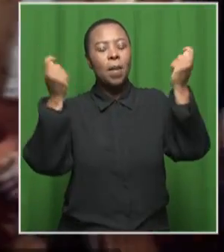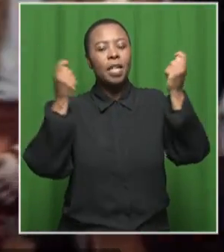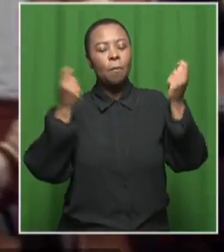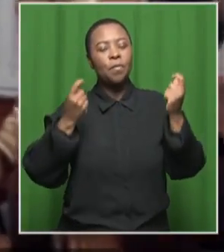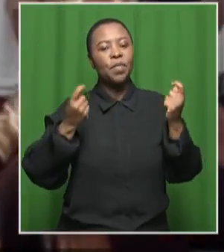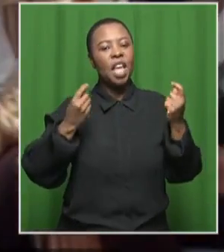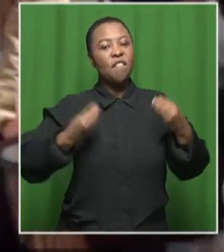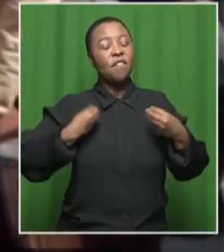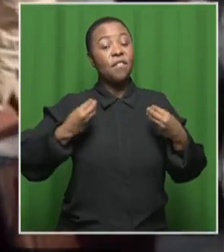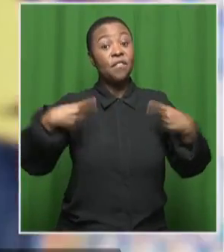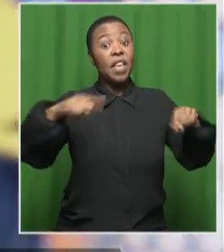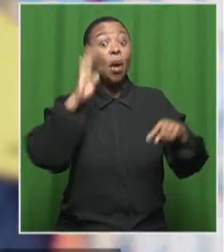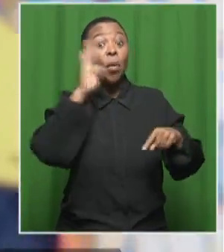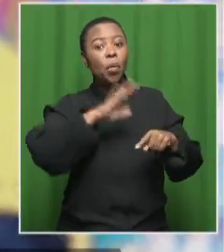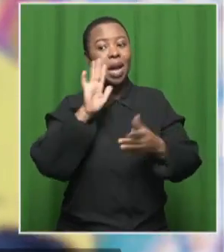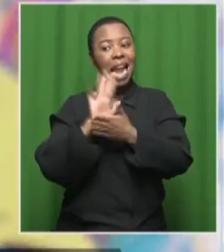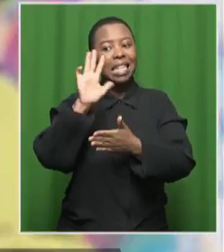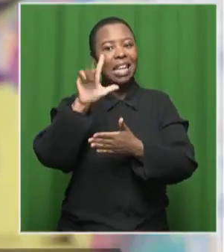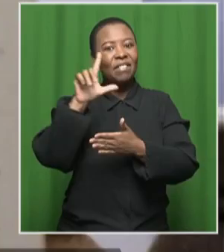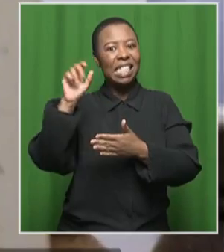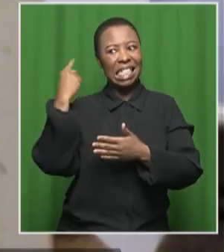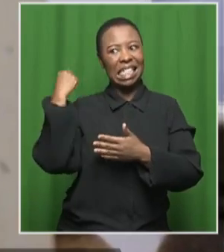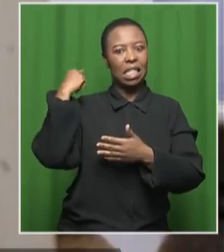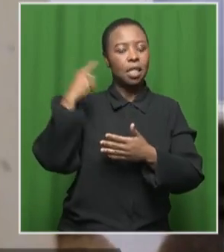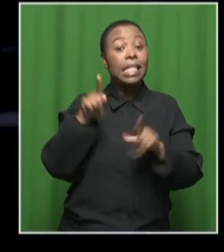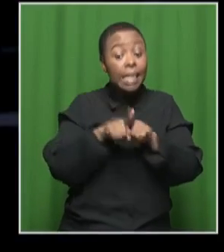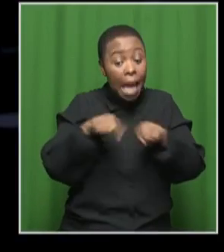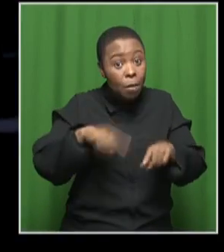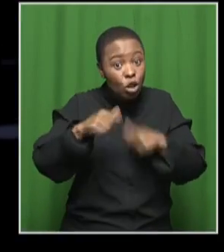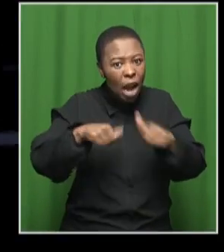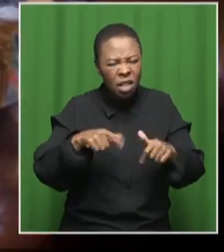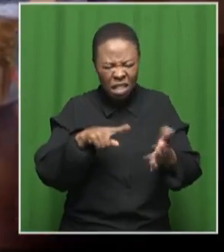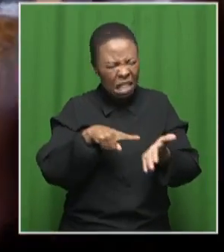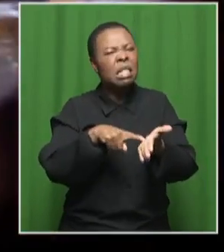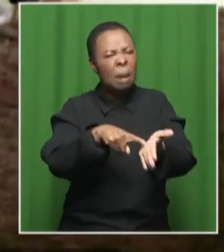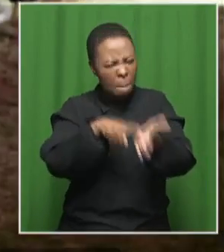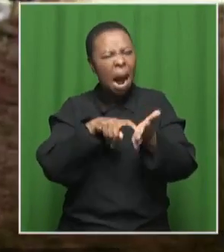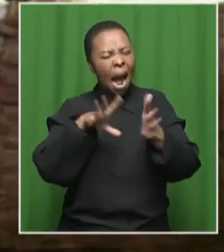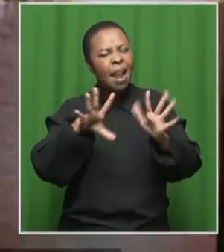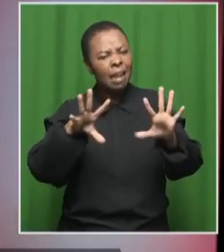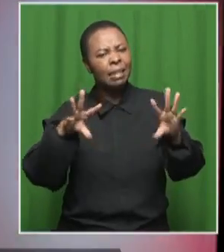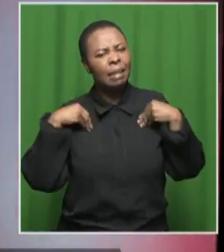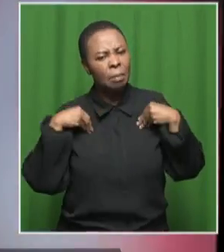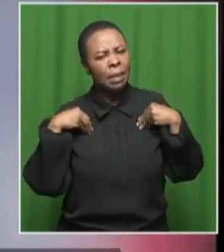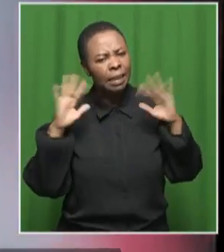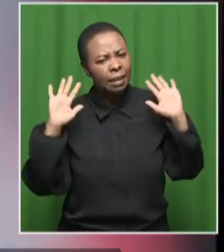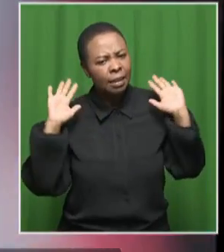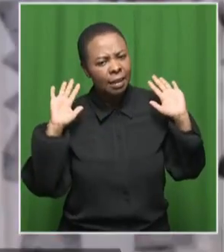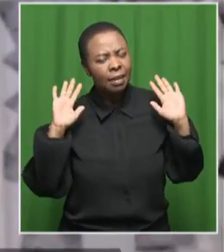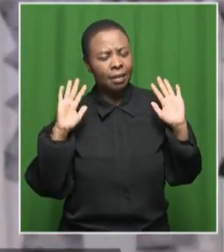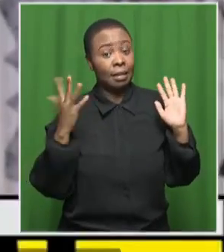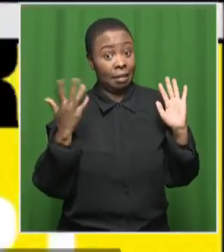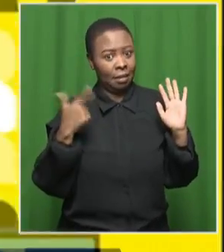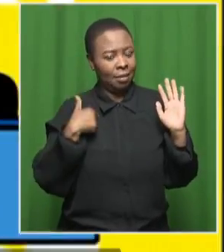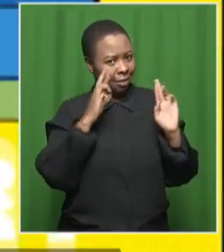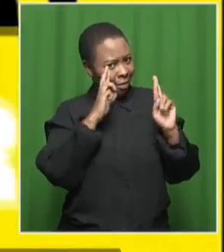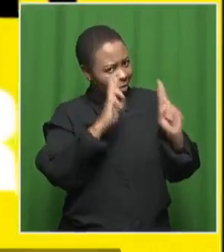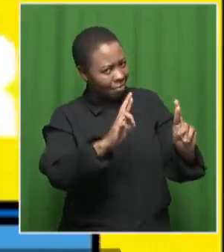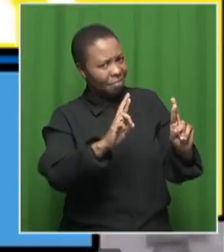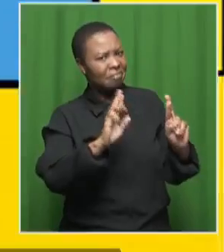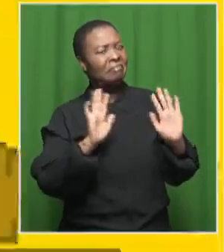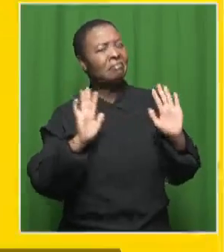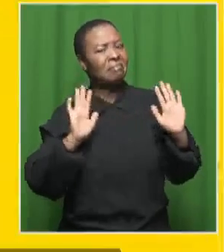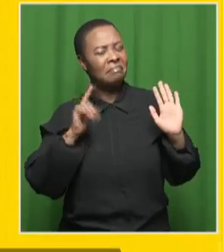youth of '76, because this generation are just as fearless. They demand acceptance, and I respect them for that.